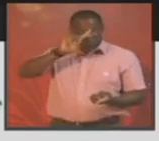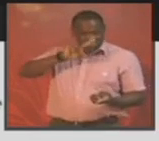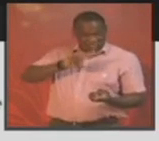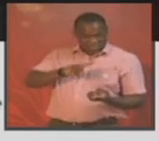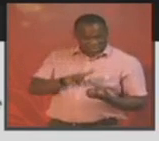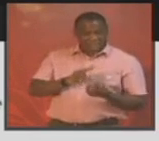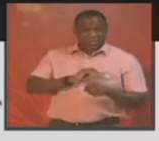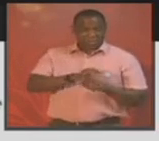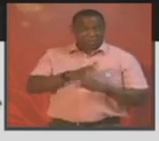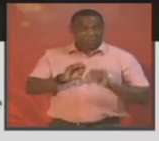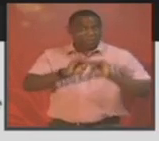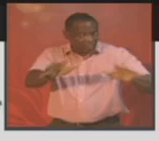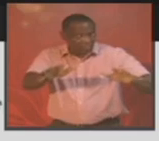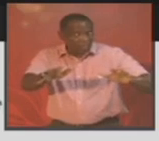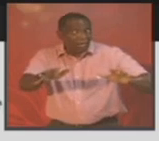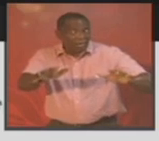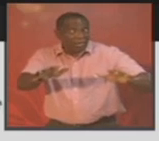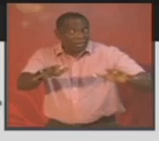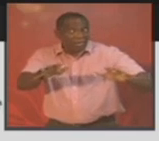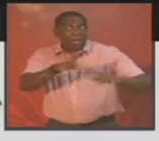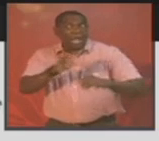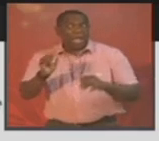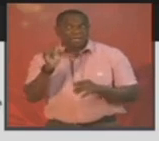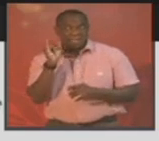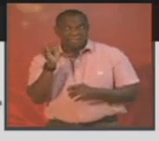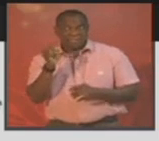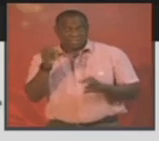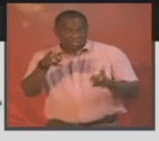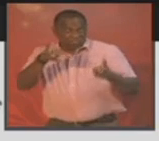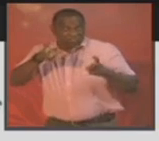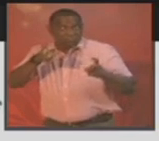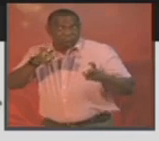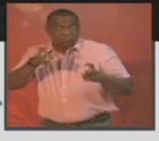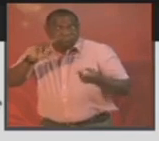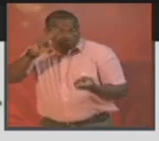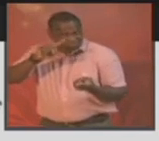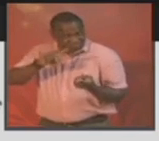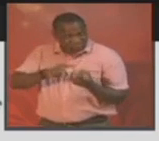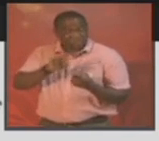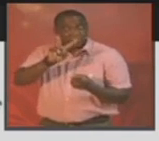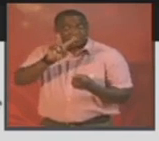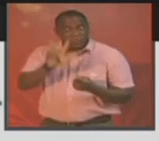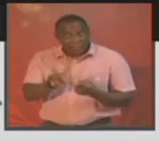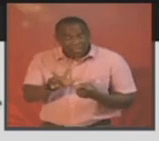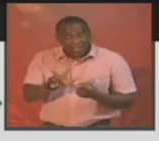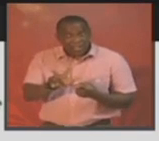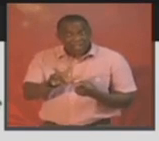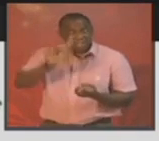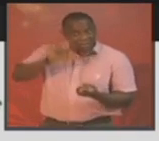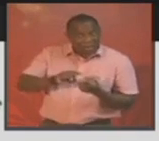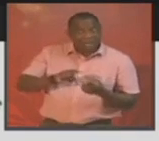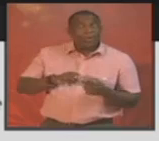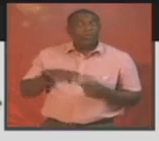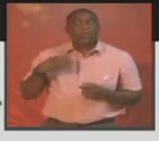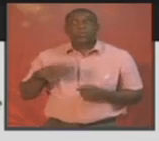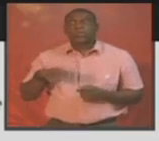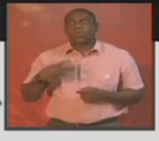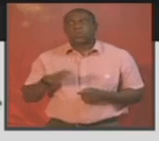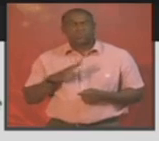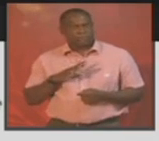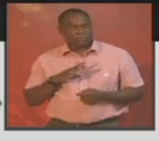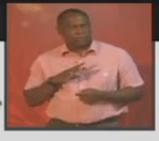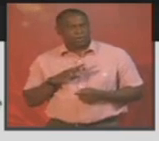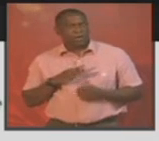and infections due to the vaccination rollout program that the United Kingdom has implemented. And